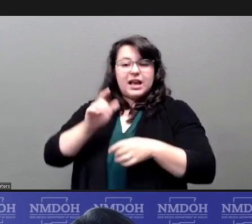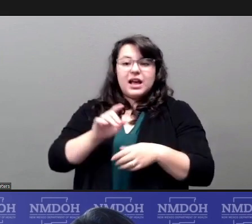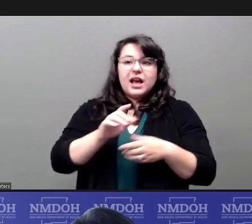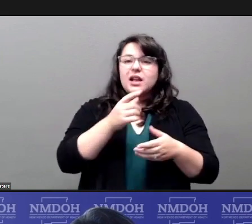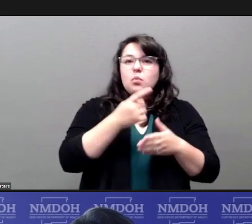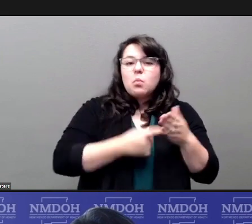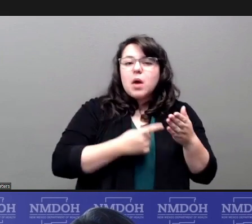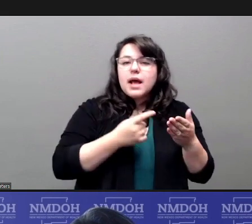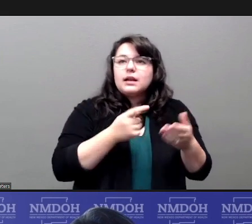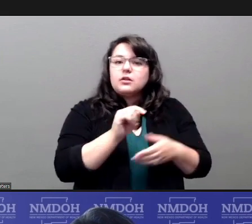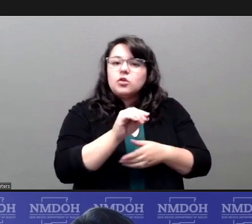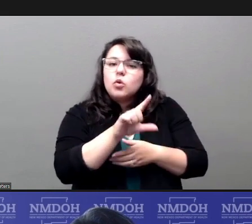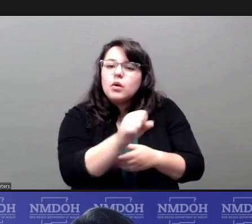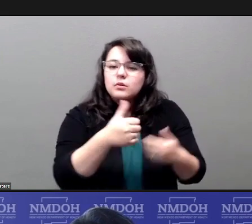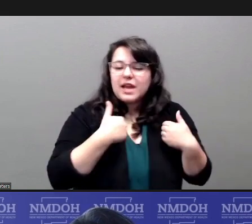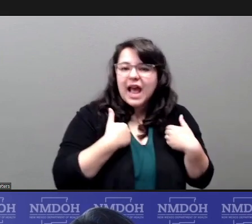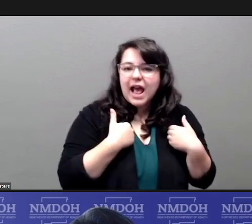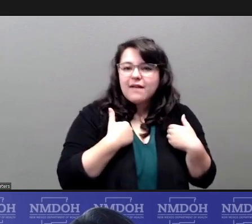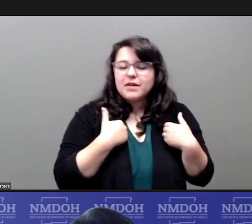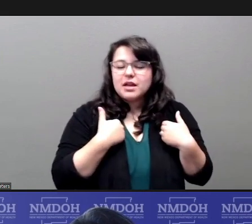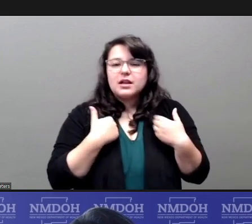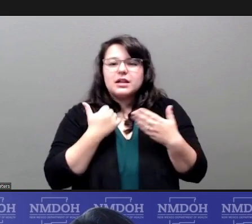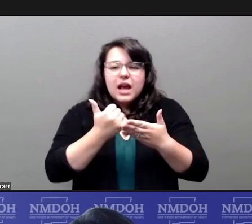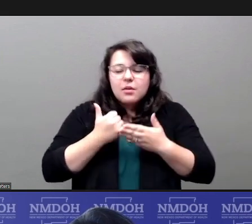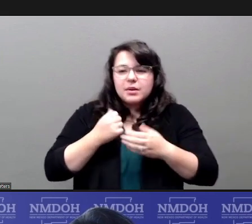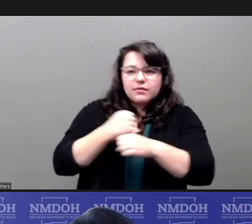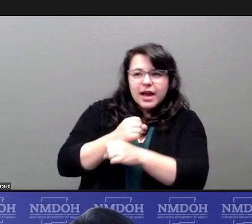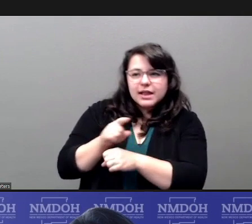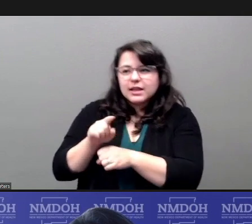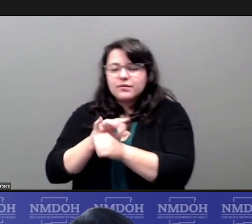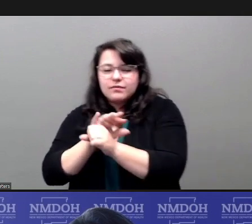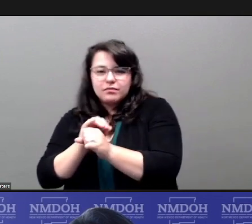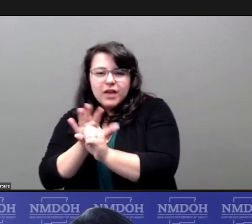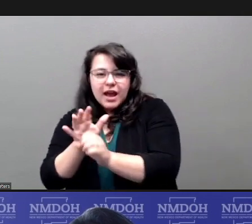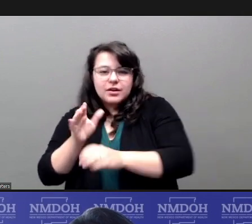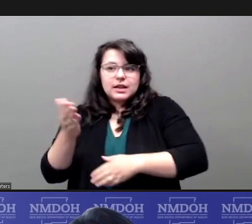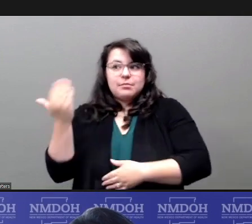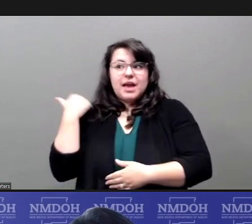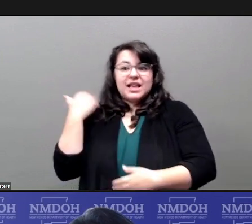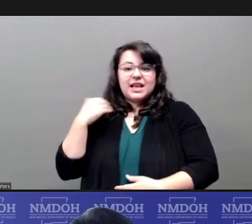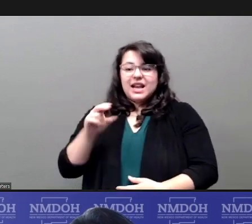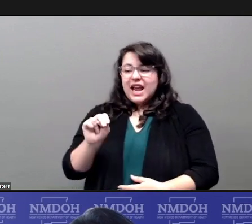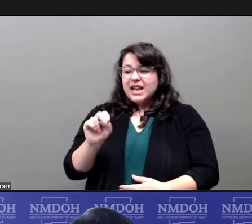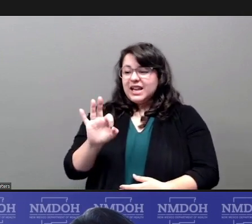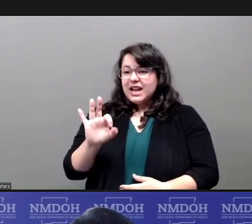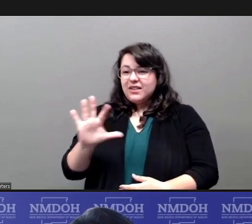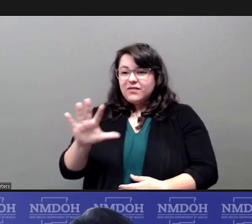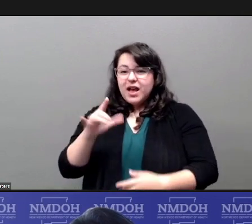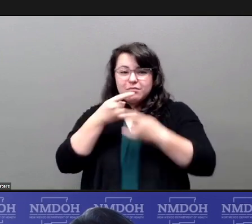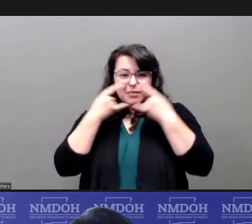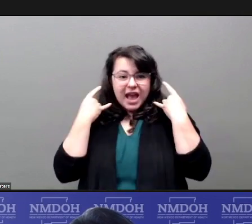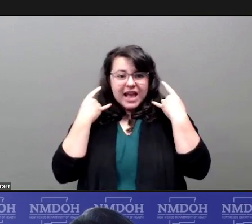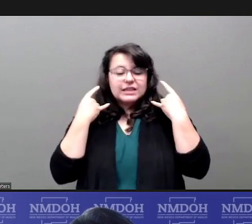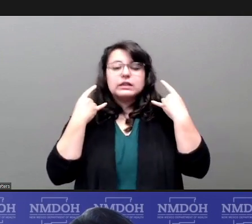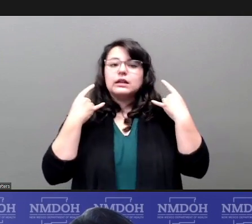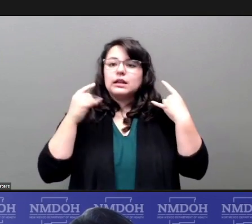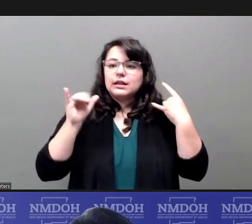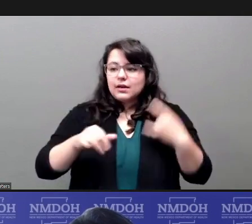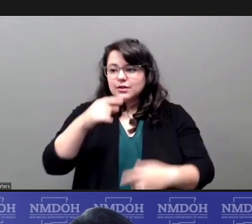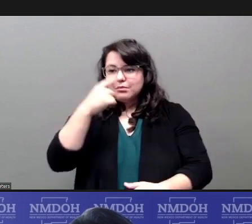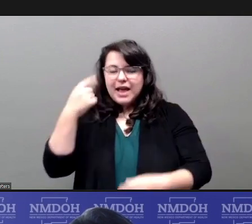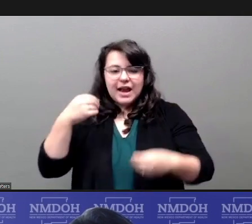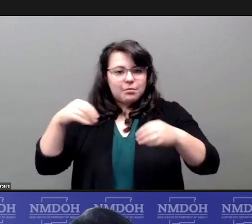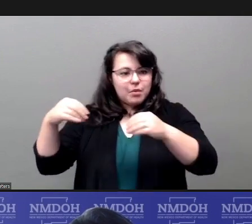virus. Back then, N95 masks were a black market item. We had